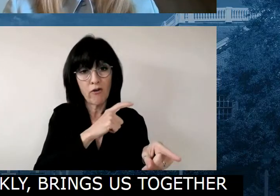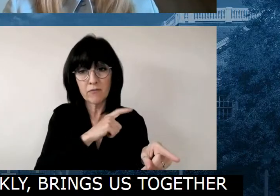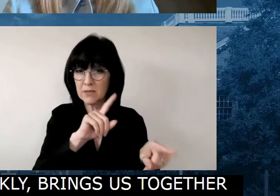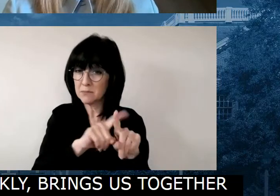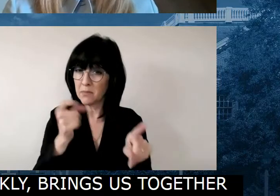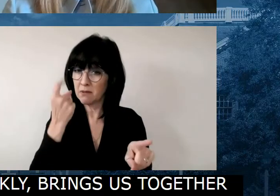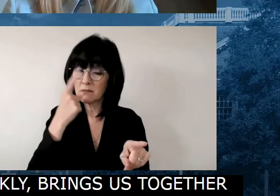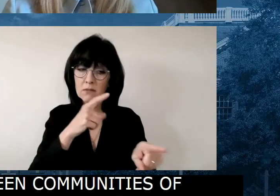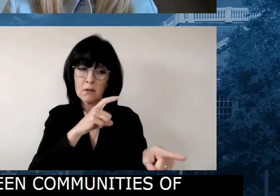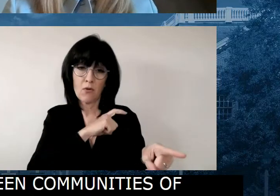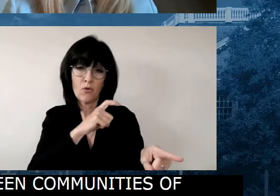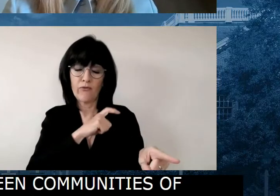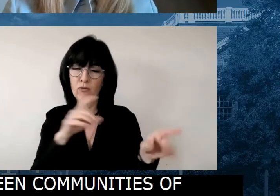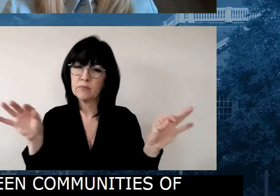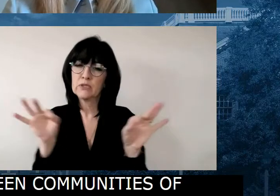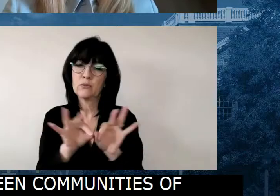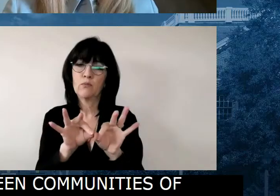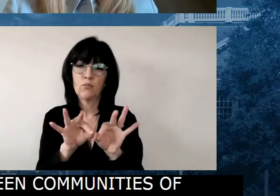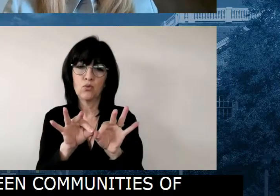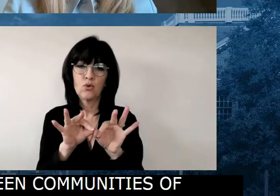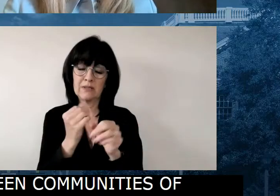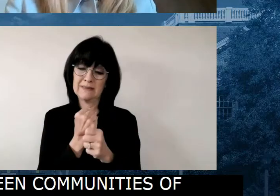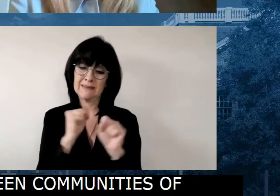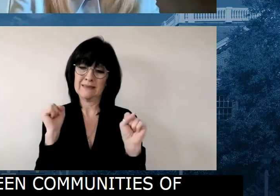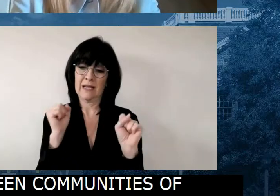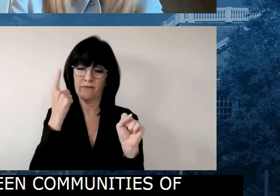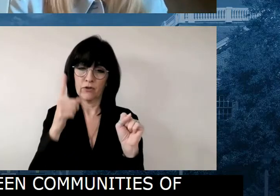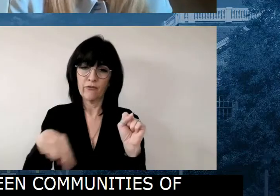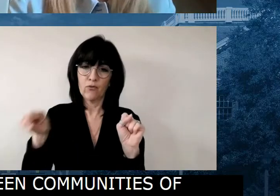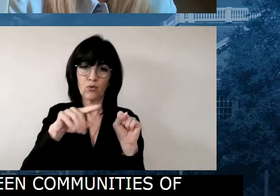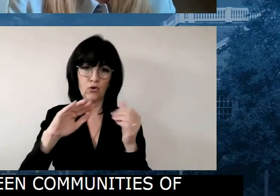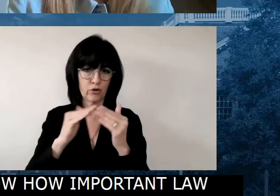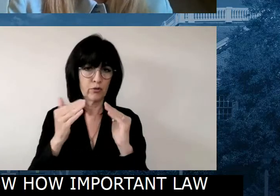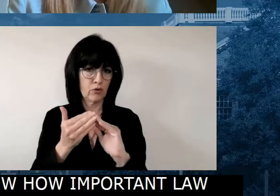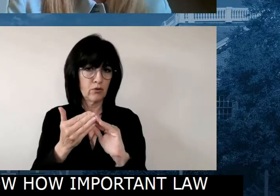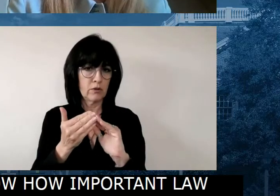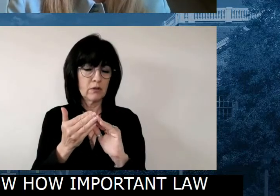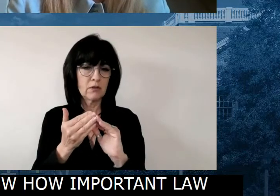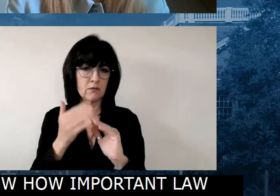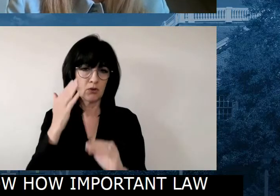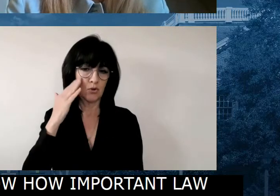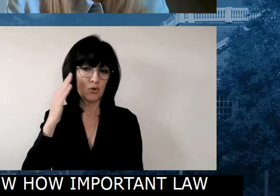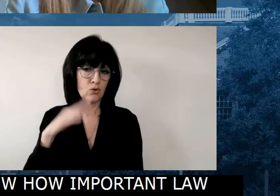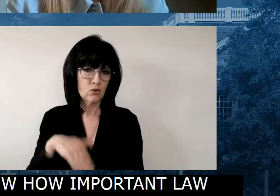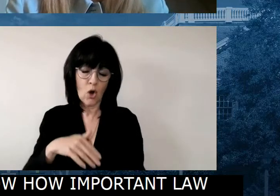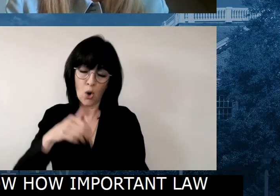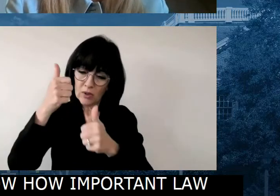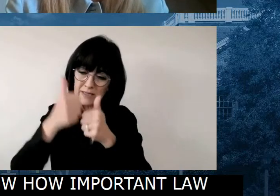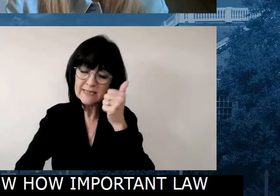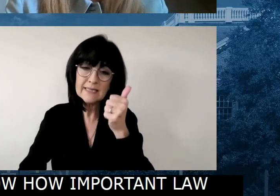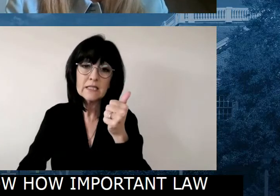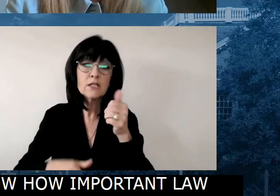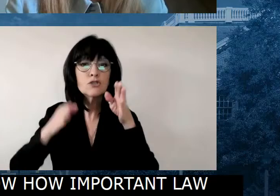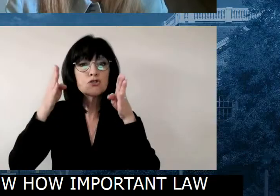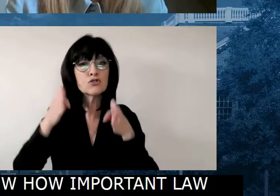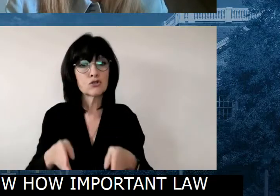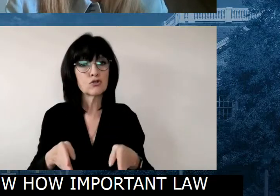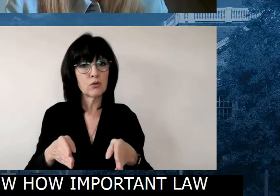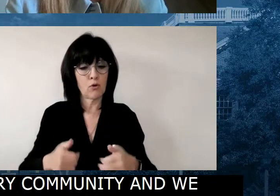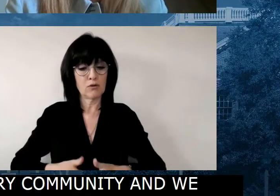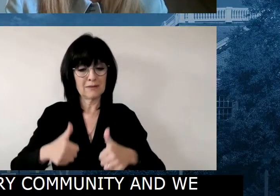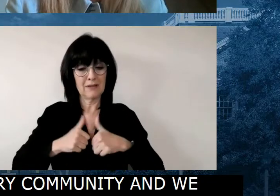every community, and we know that every citizen in our state deserves to be treated